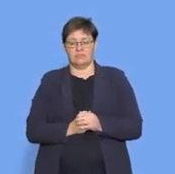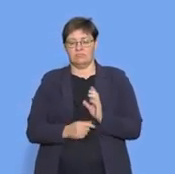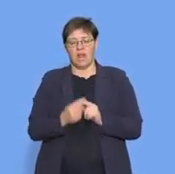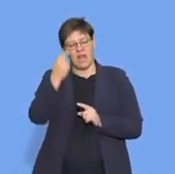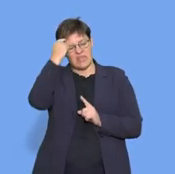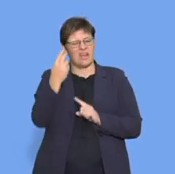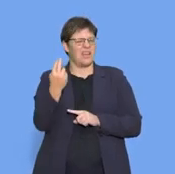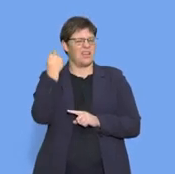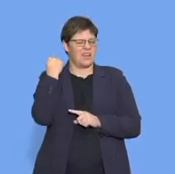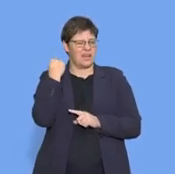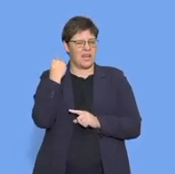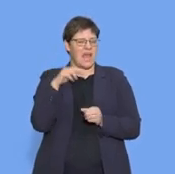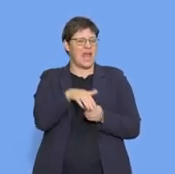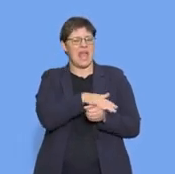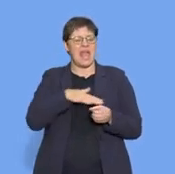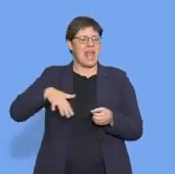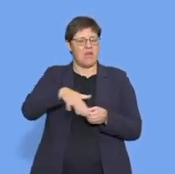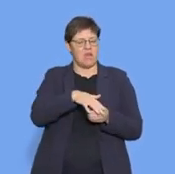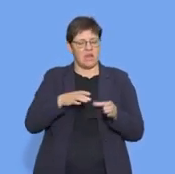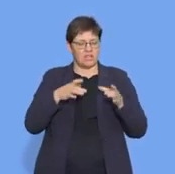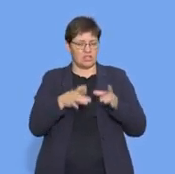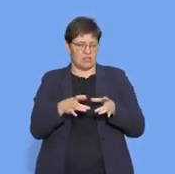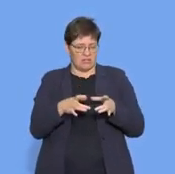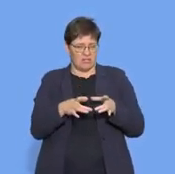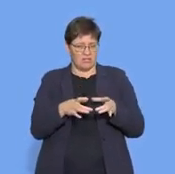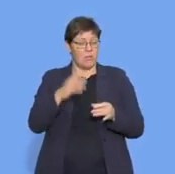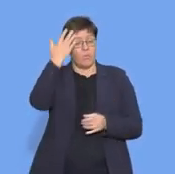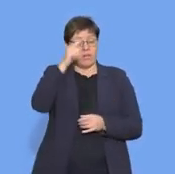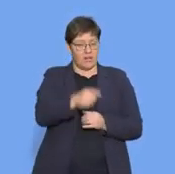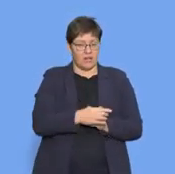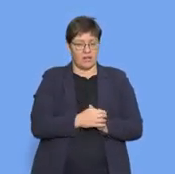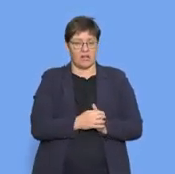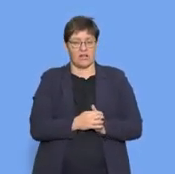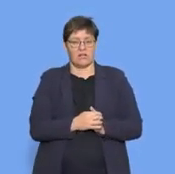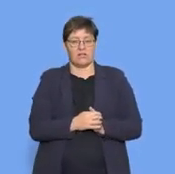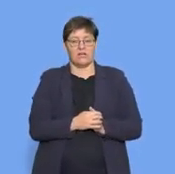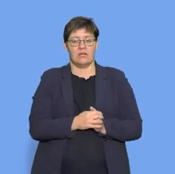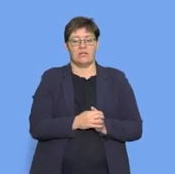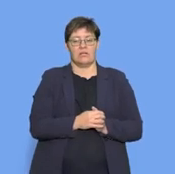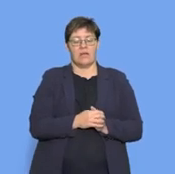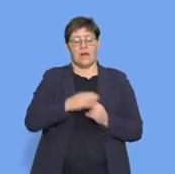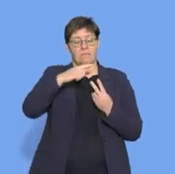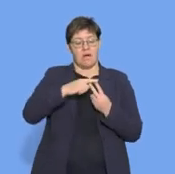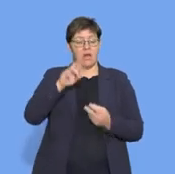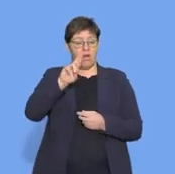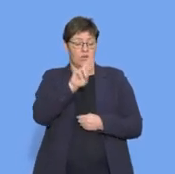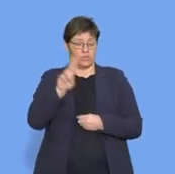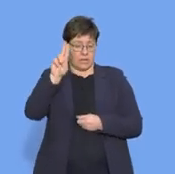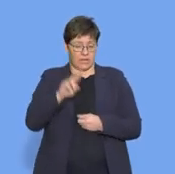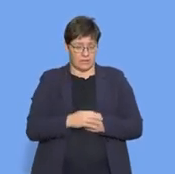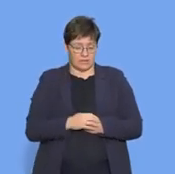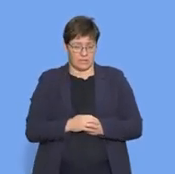we think back to what the area is of a circle, we know that it is pi r